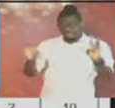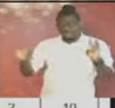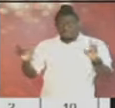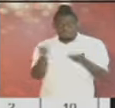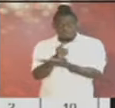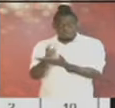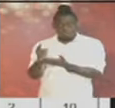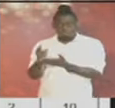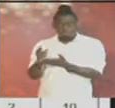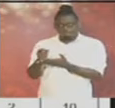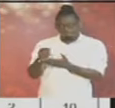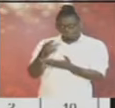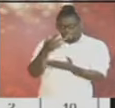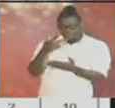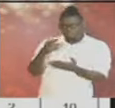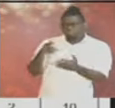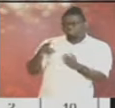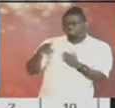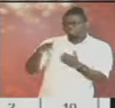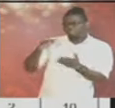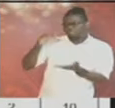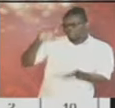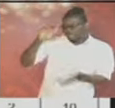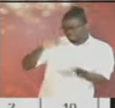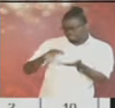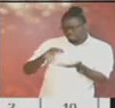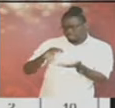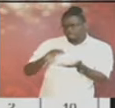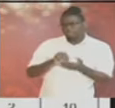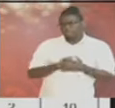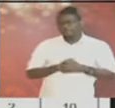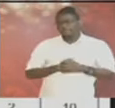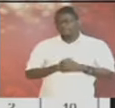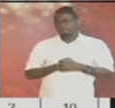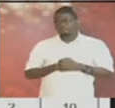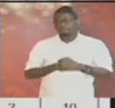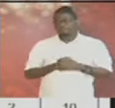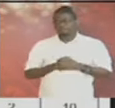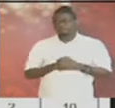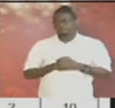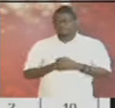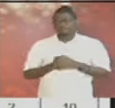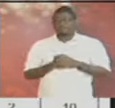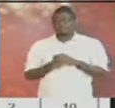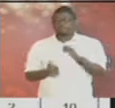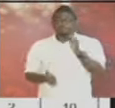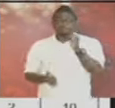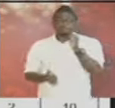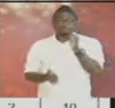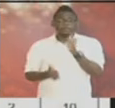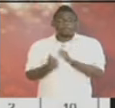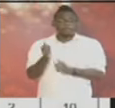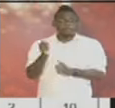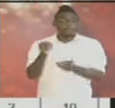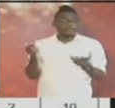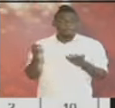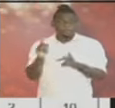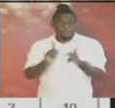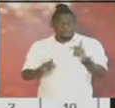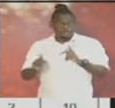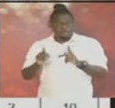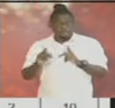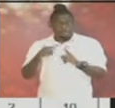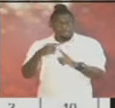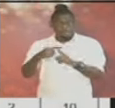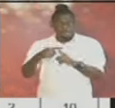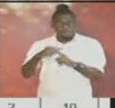been identified in the press releases over the period of time. Now, the highest number of cases within any cluster, as we would have gone